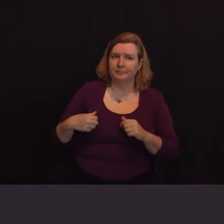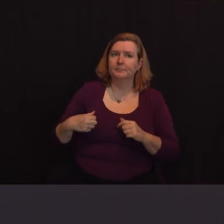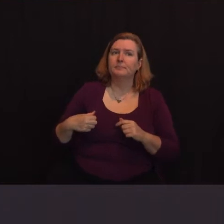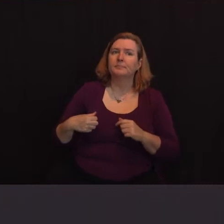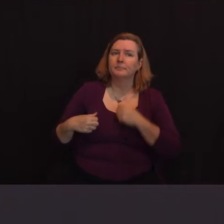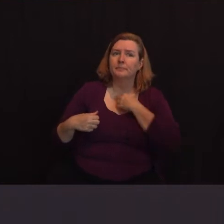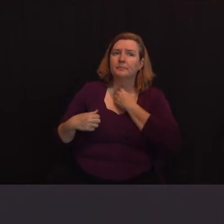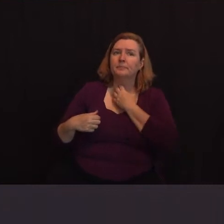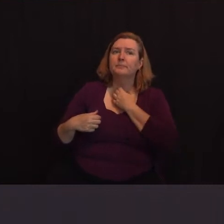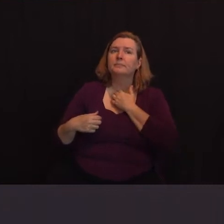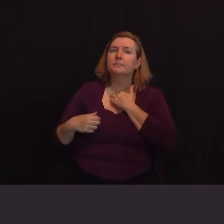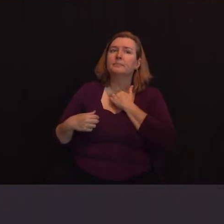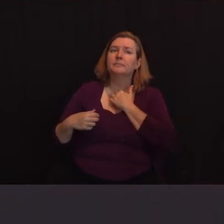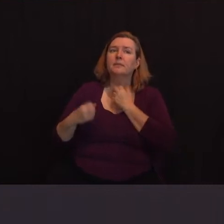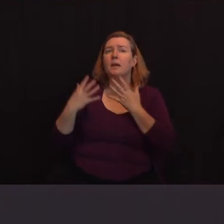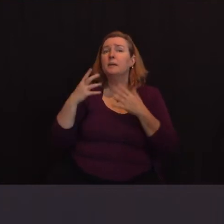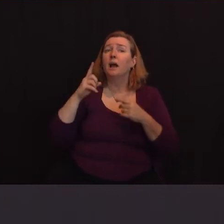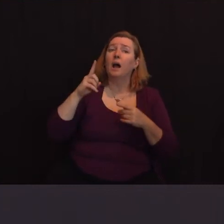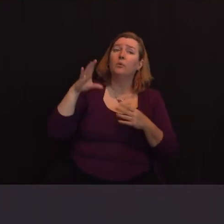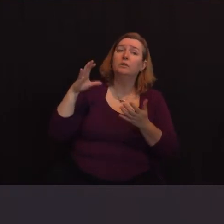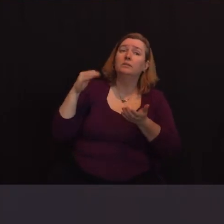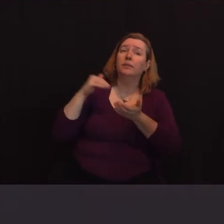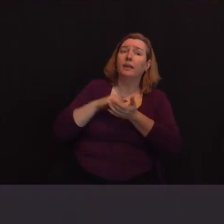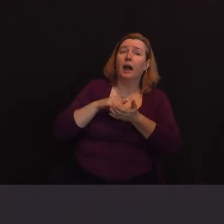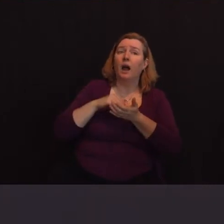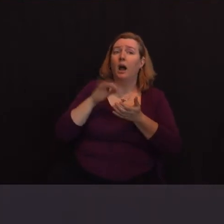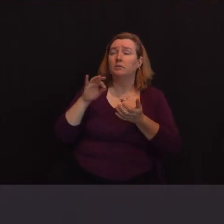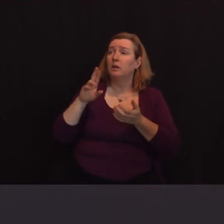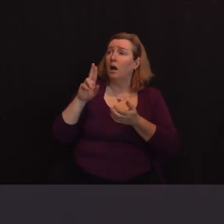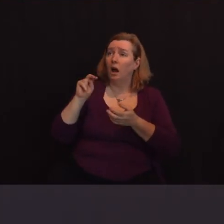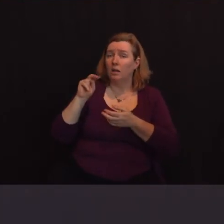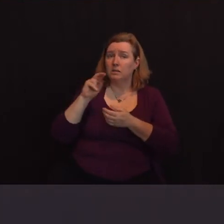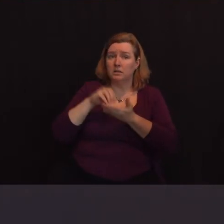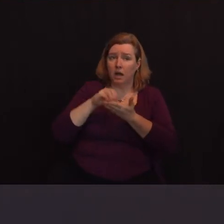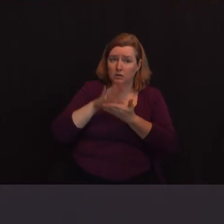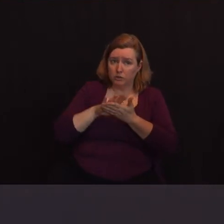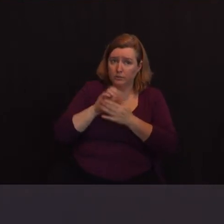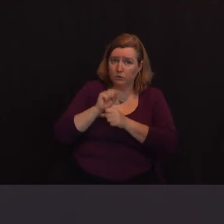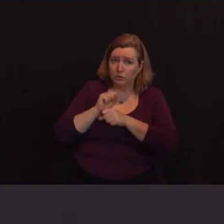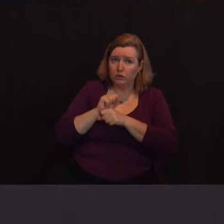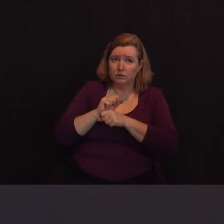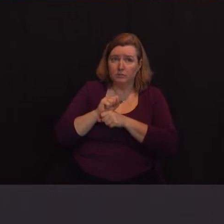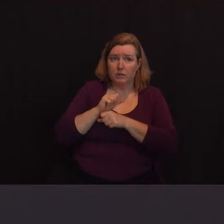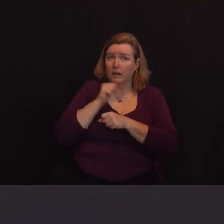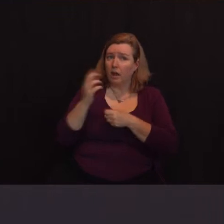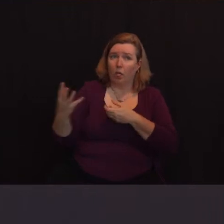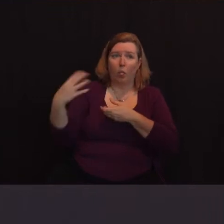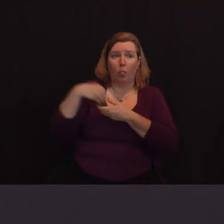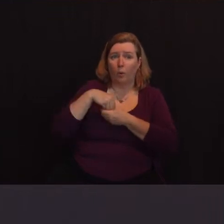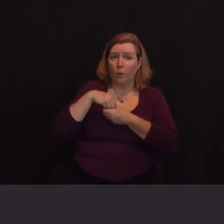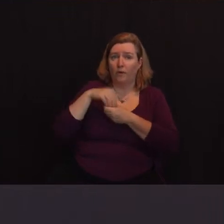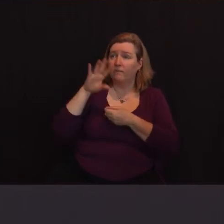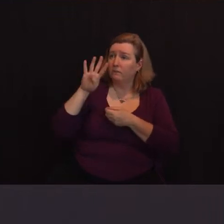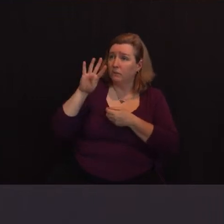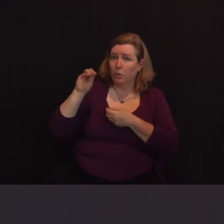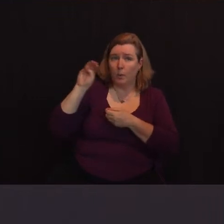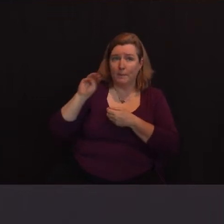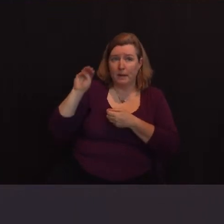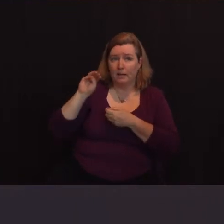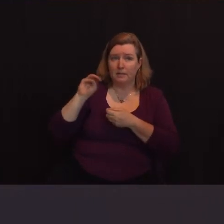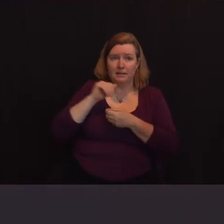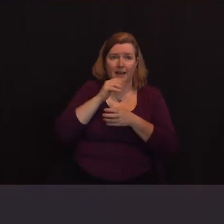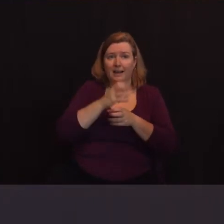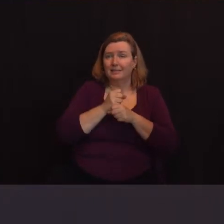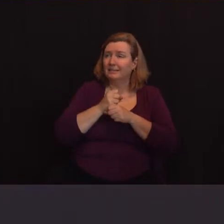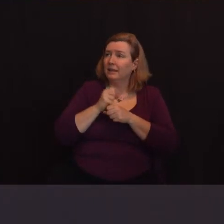out of the $40 million fund for excluded workers? They have been calling for $600 a week in unemployment payments. Are you considering that? And